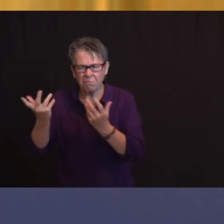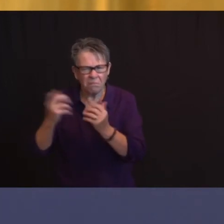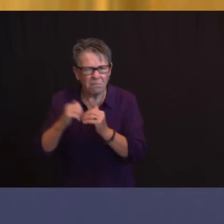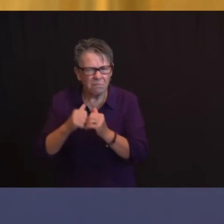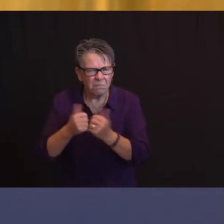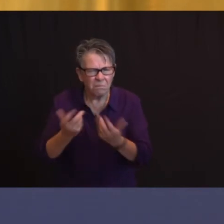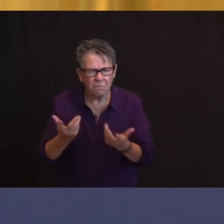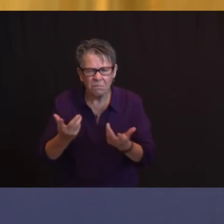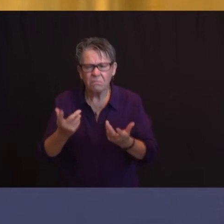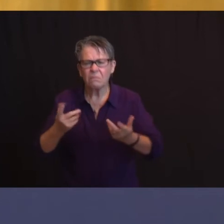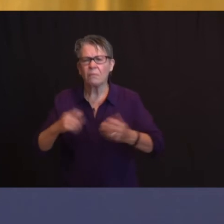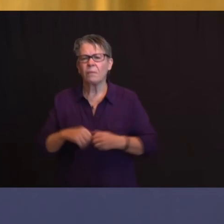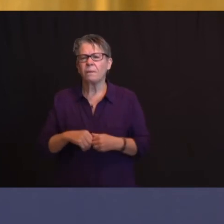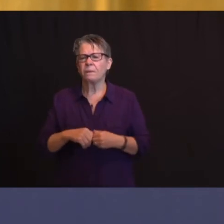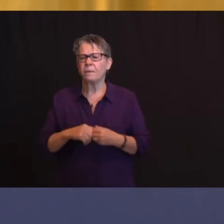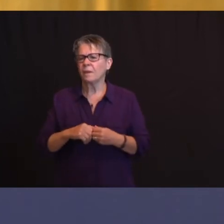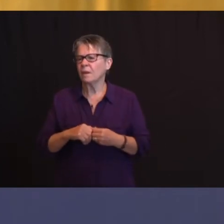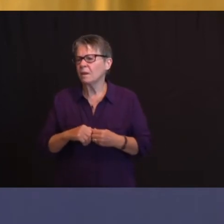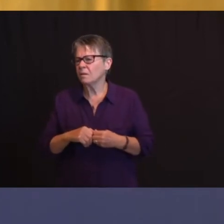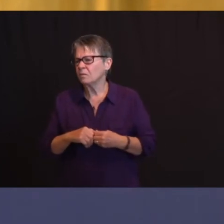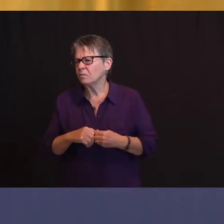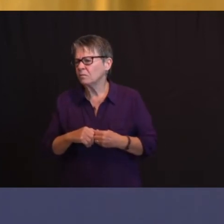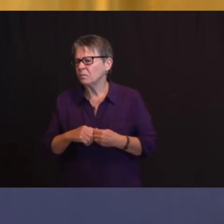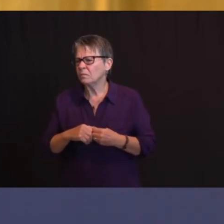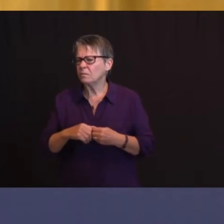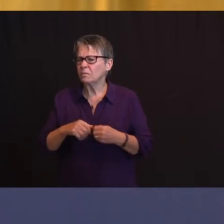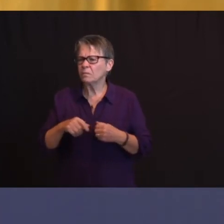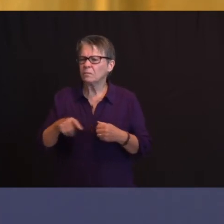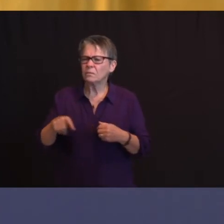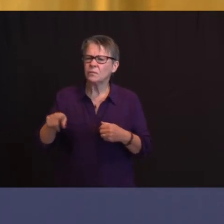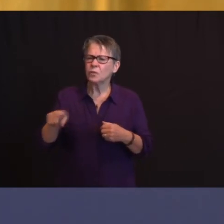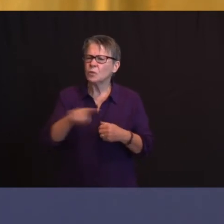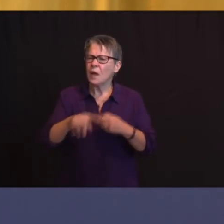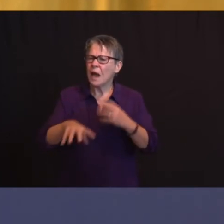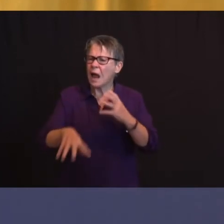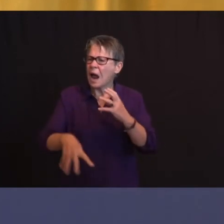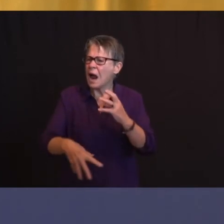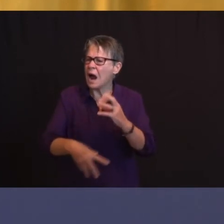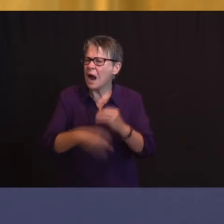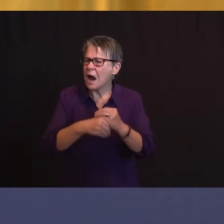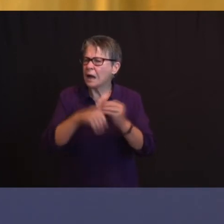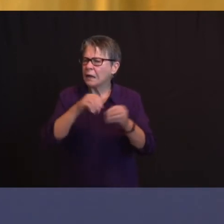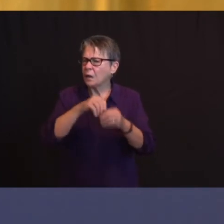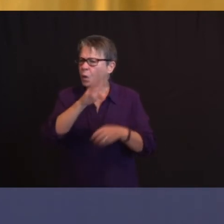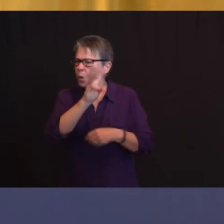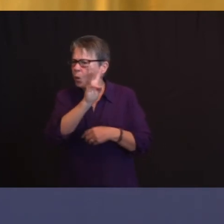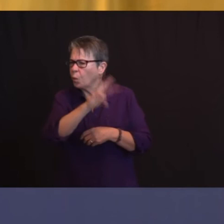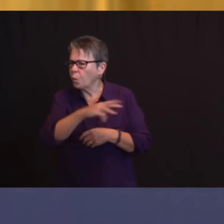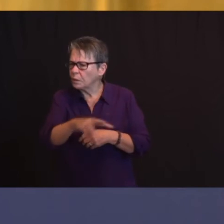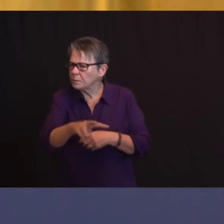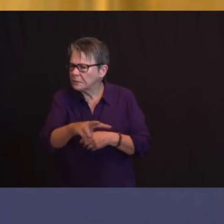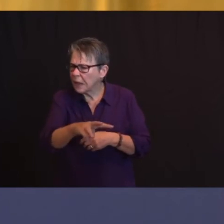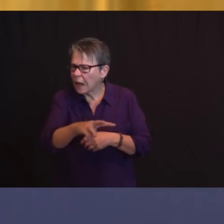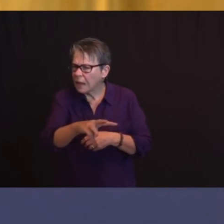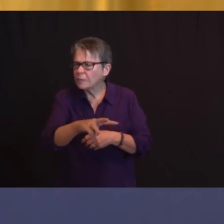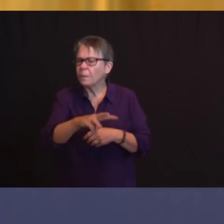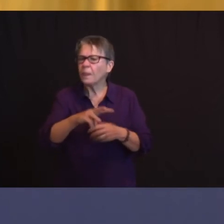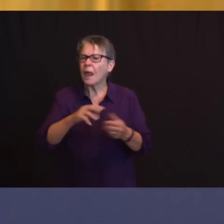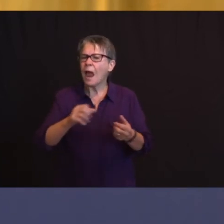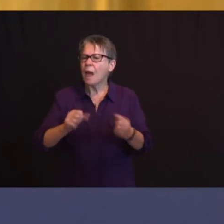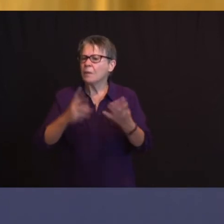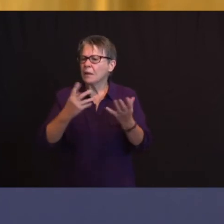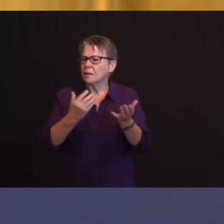in the briefings or on the dashboard for context how many new cases may actually be old? Would you be willing to revise your